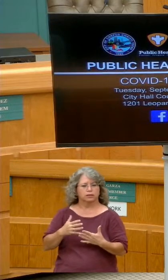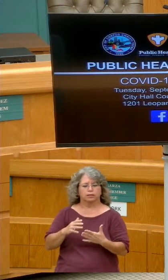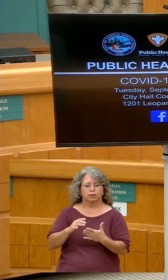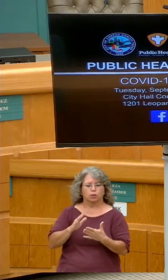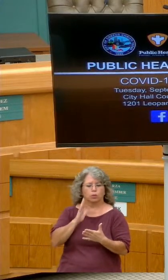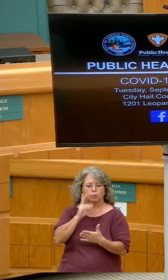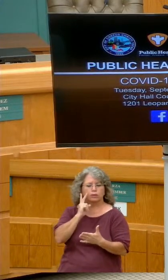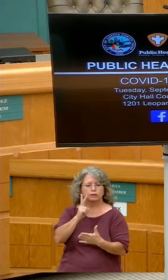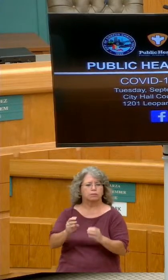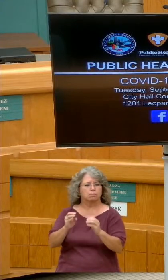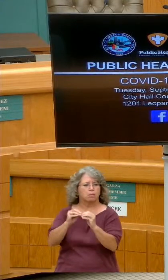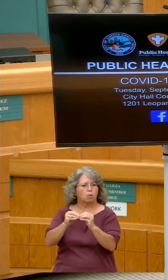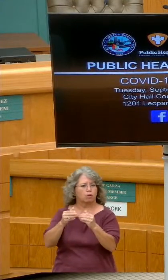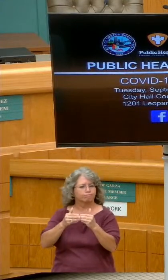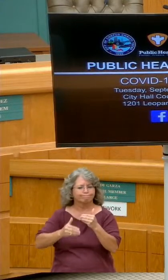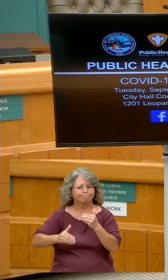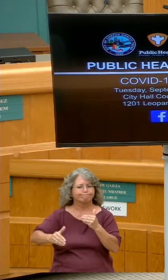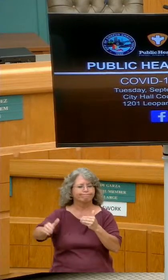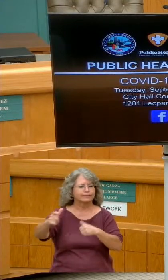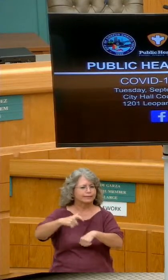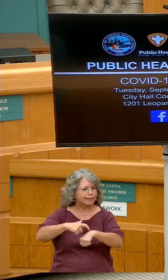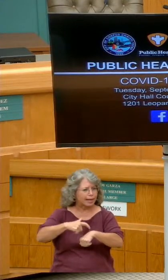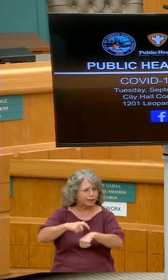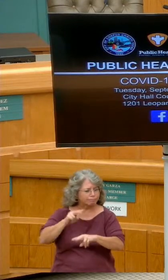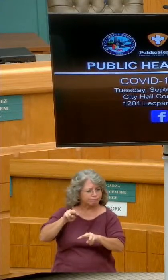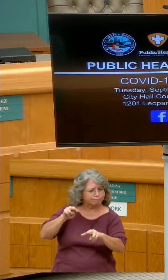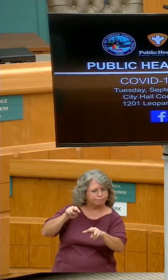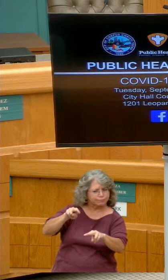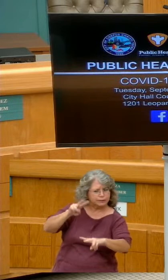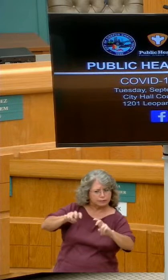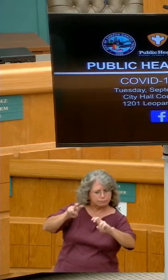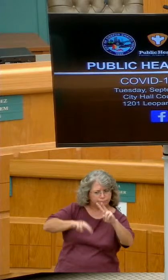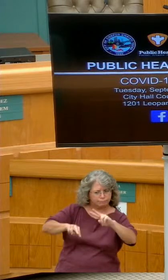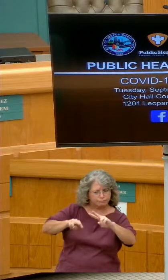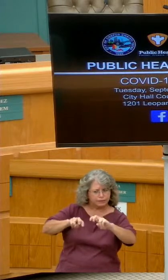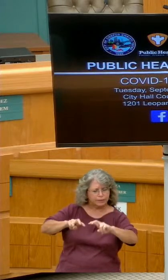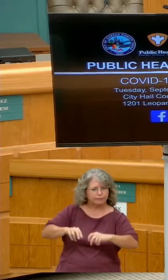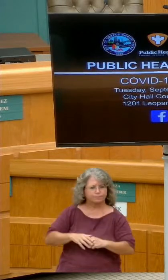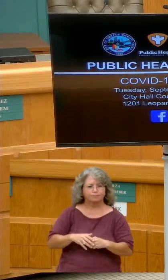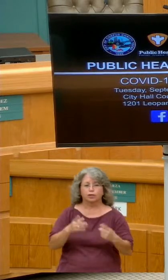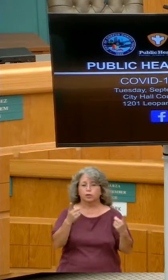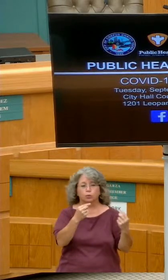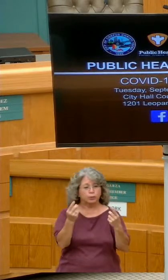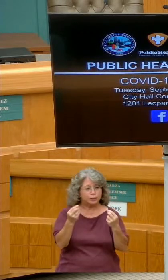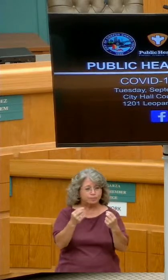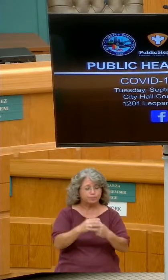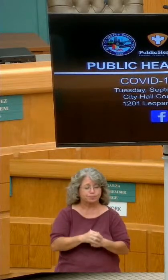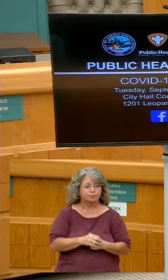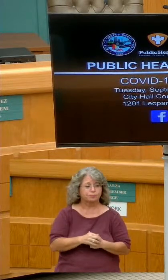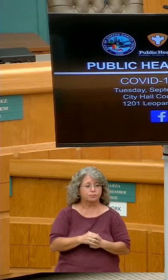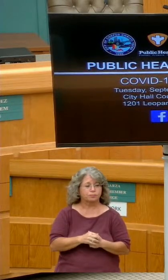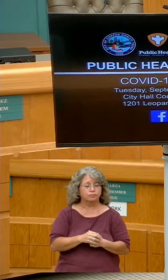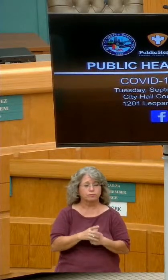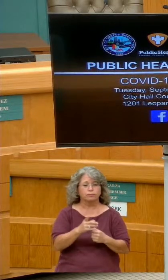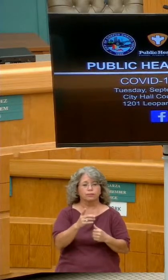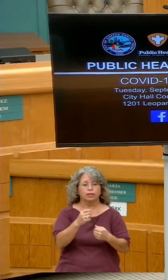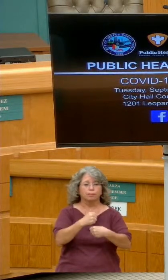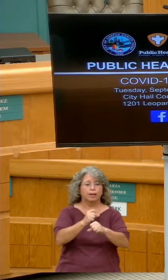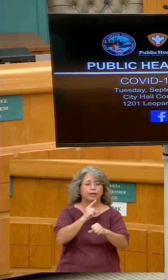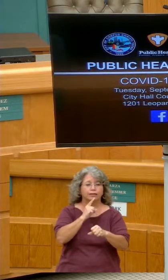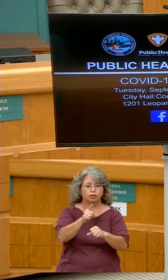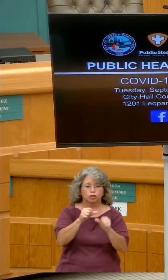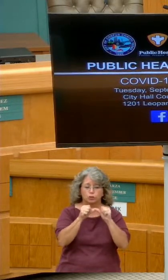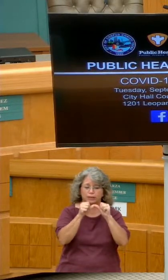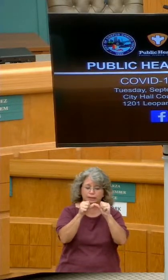do? We can all do everything in our power to prevent getting sick by making sure we continue to follow our public